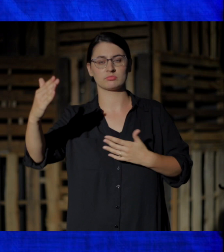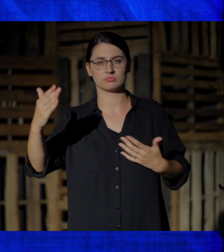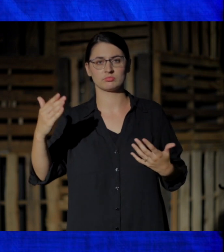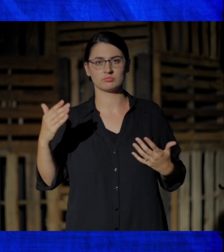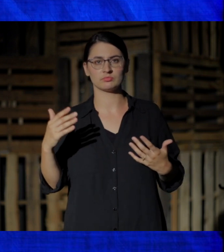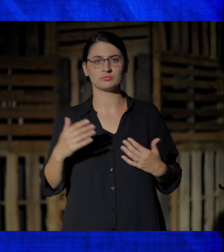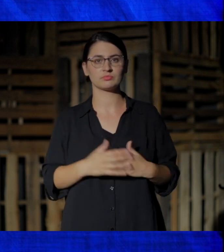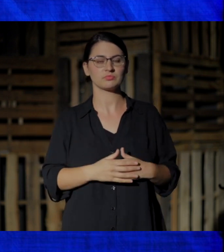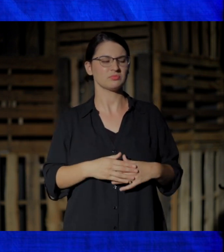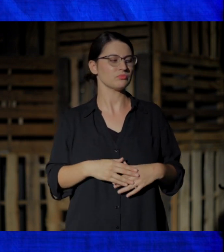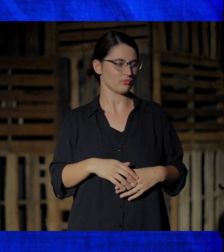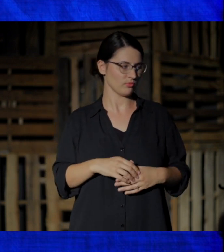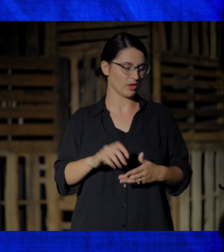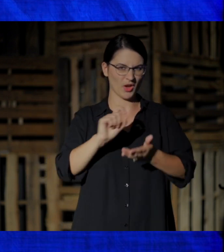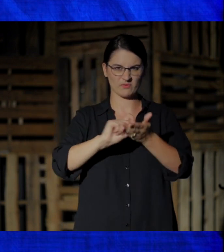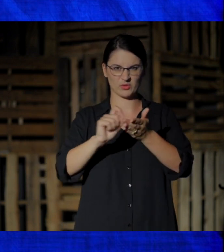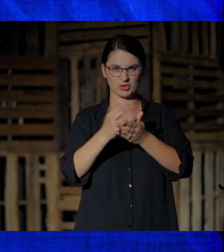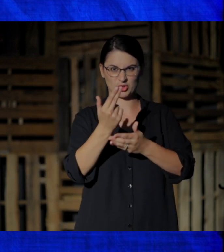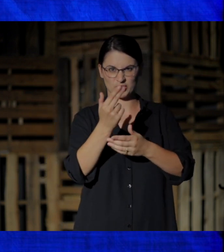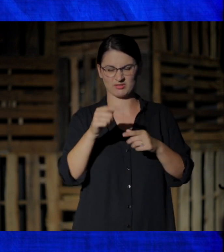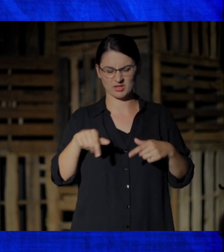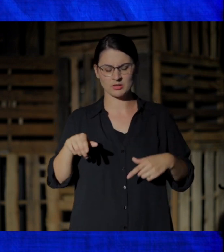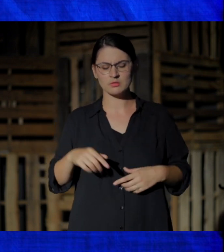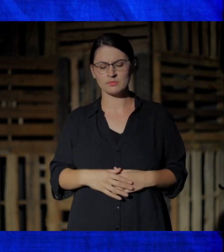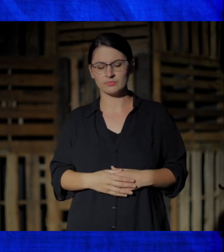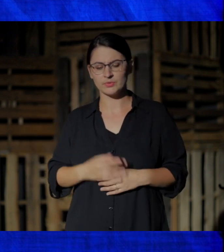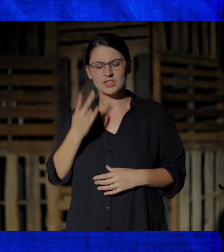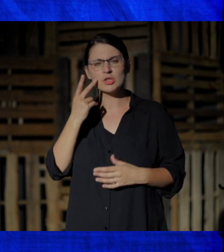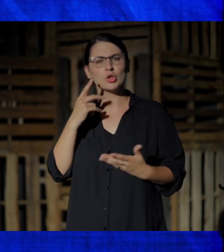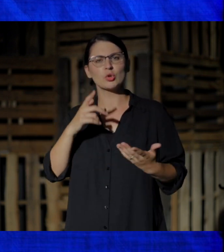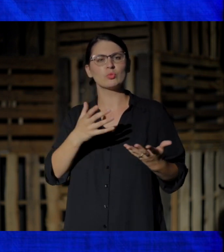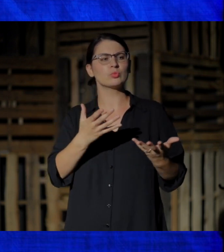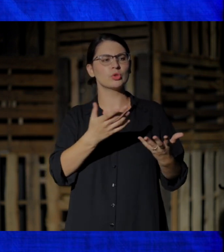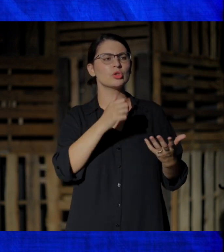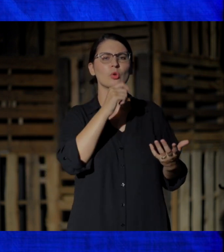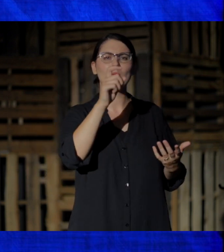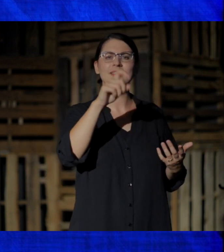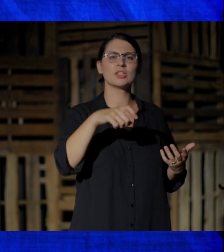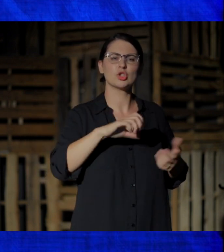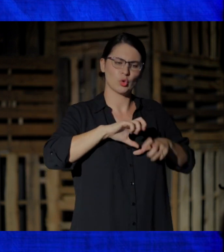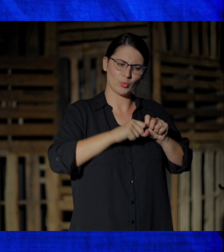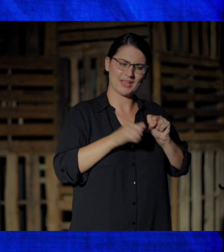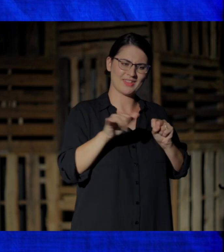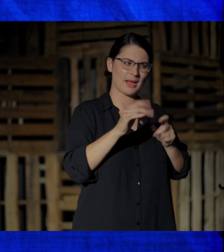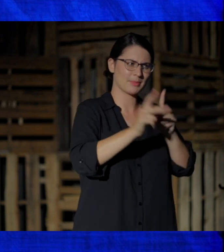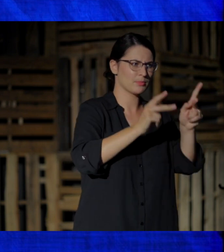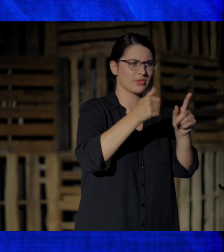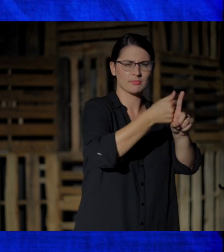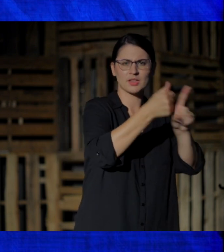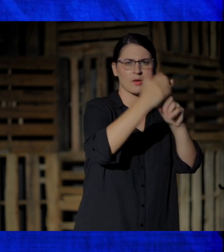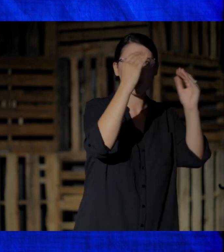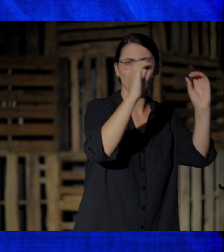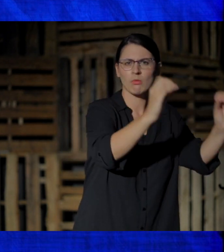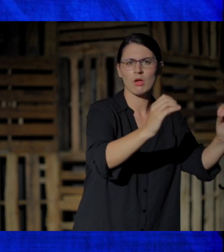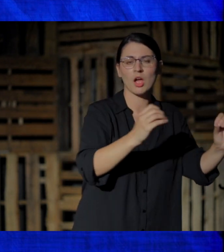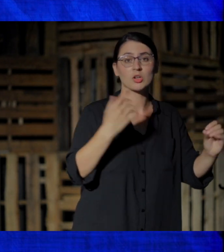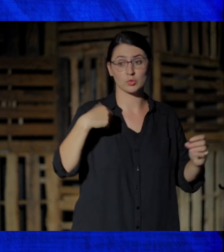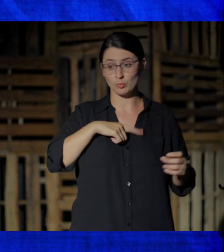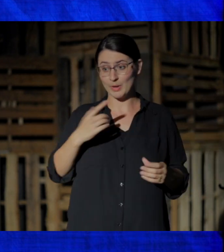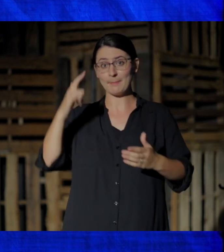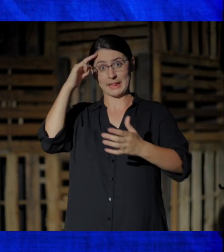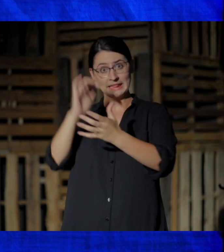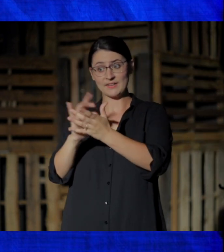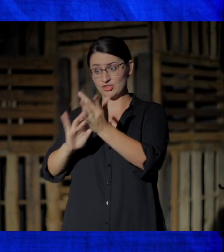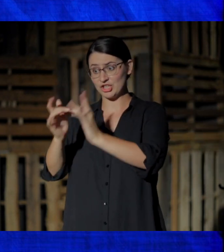are asleep, that you may not grieve as others do who have no hope. For since we believe that Jesus died and rose again, even